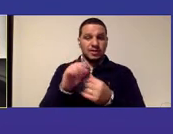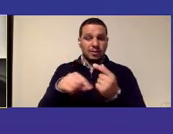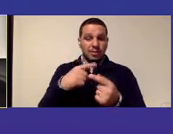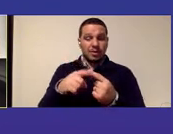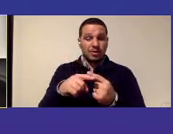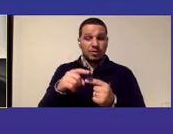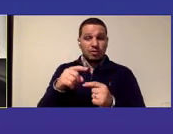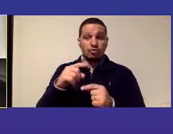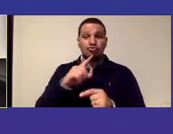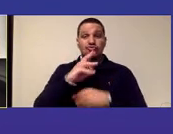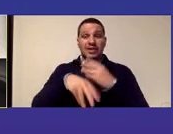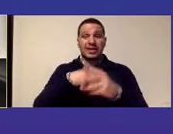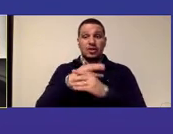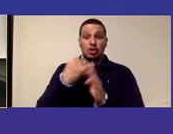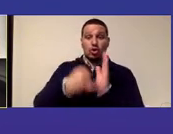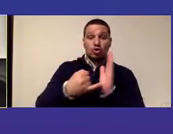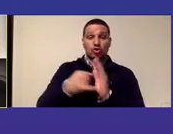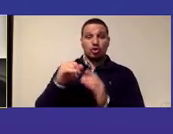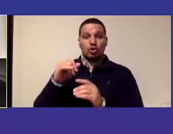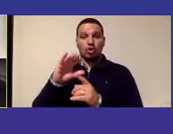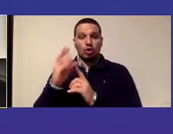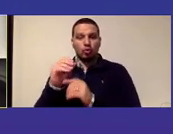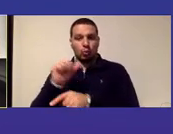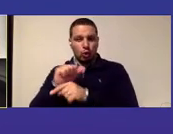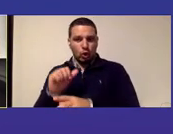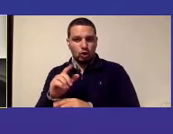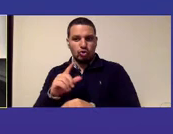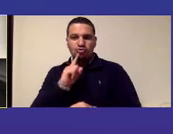and cultural workers were facing. Next slide.